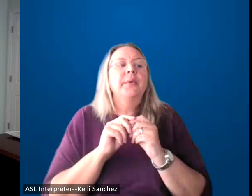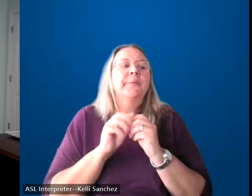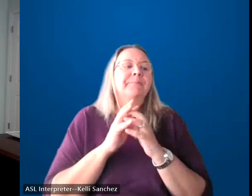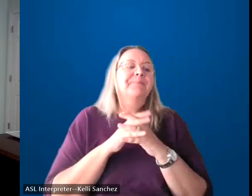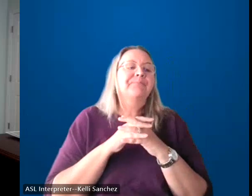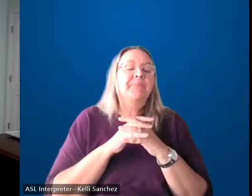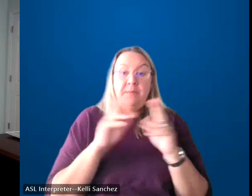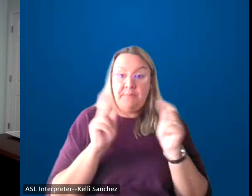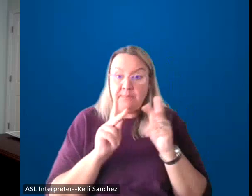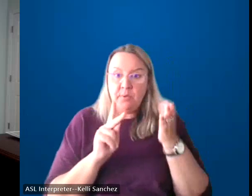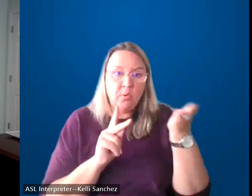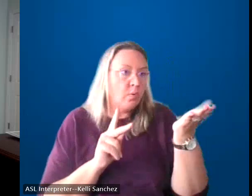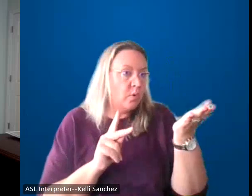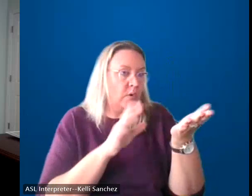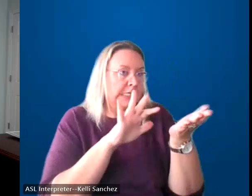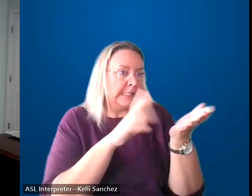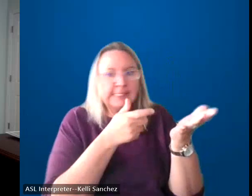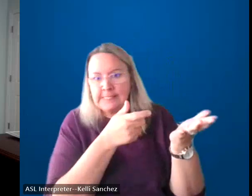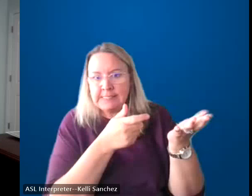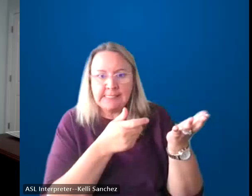who have not yet